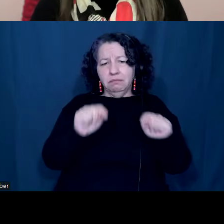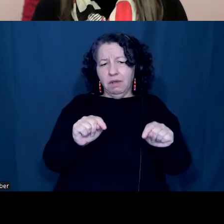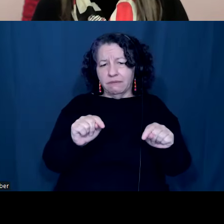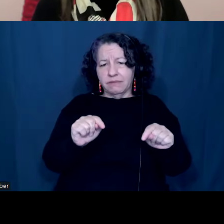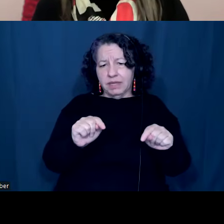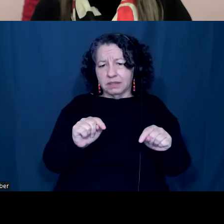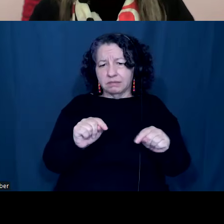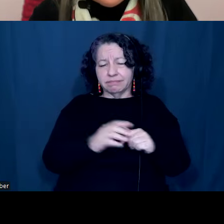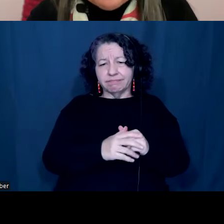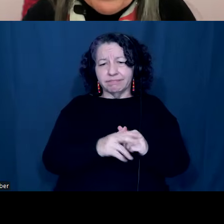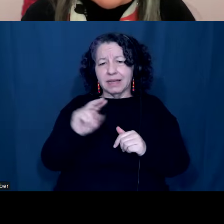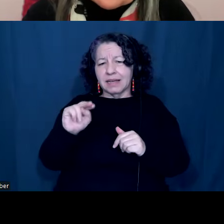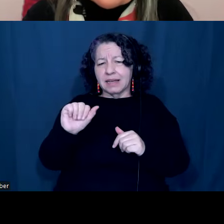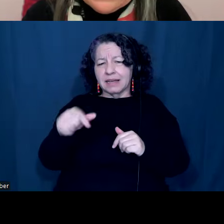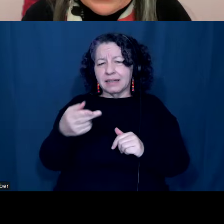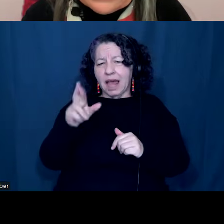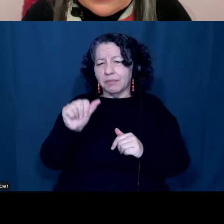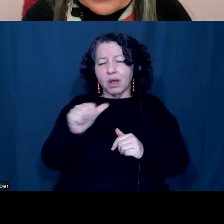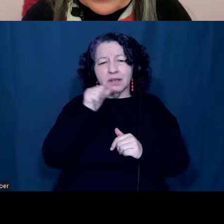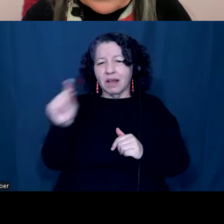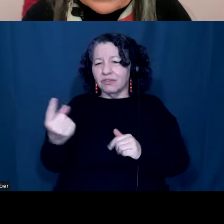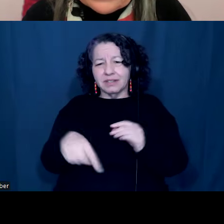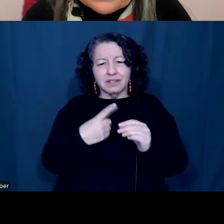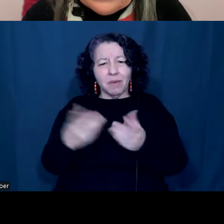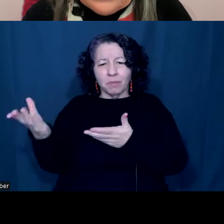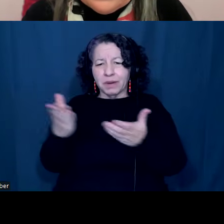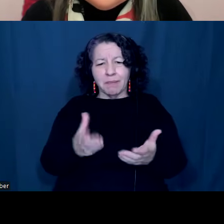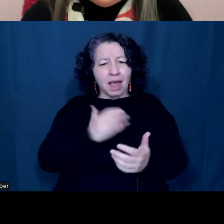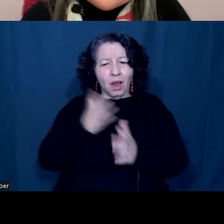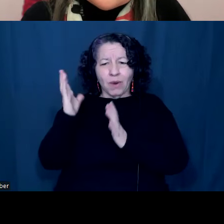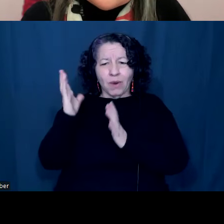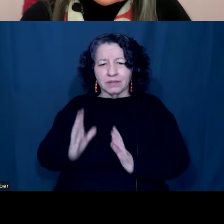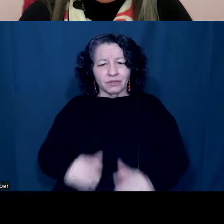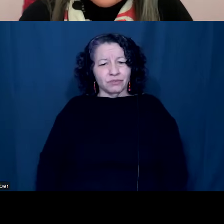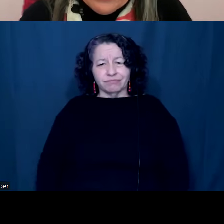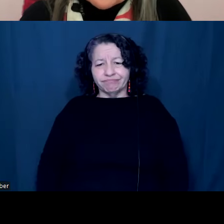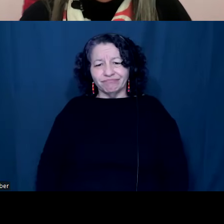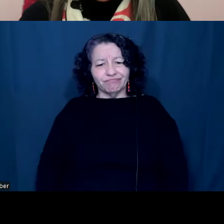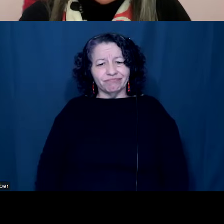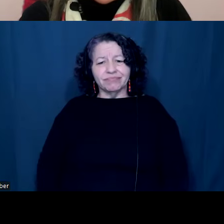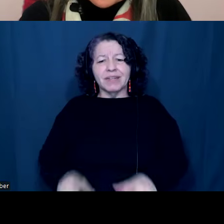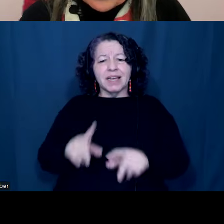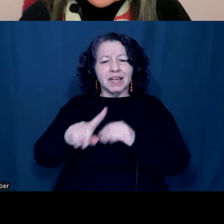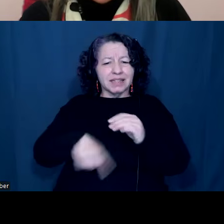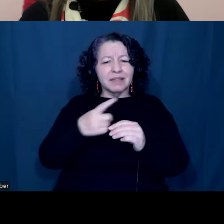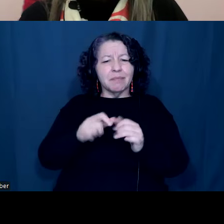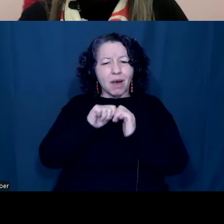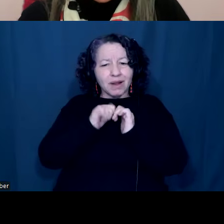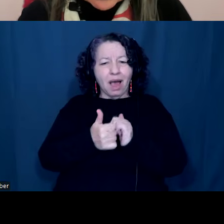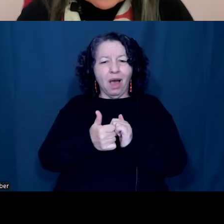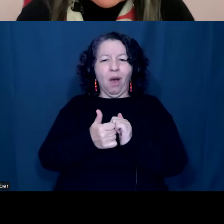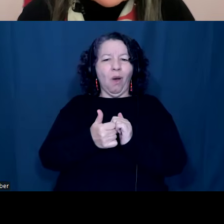NAGPRA is not only about returning ancestors. It is about how